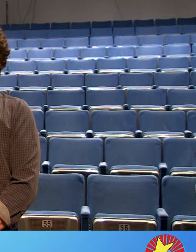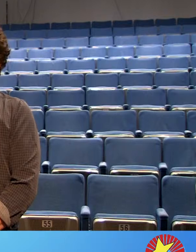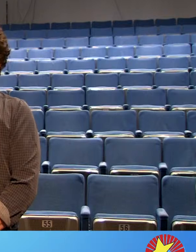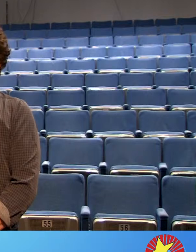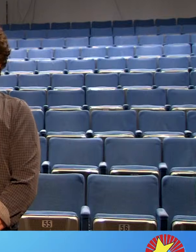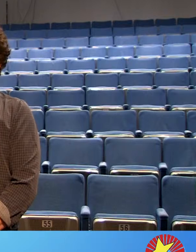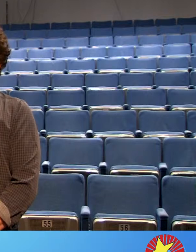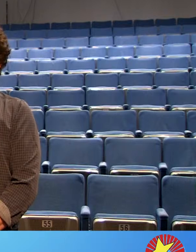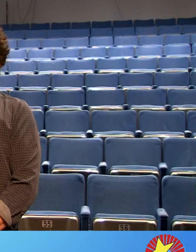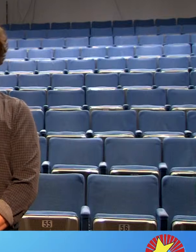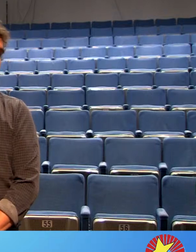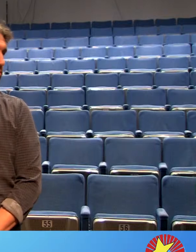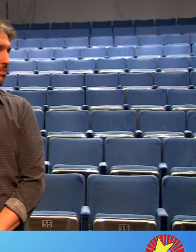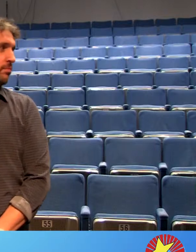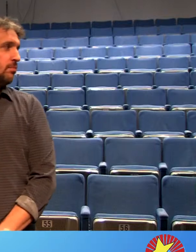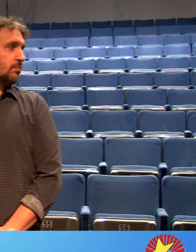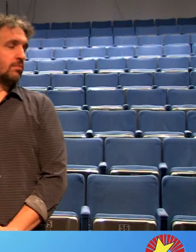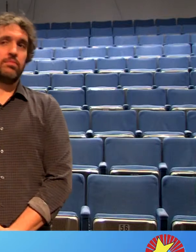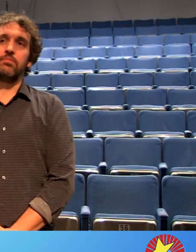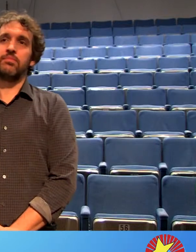No. No. Okay.